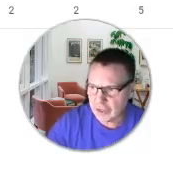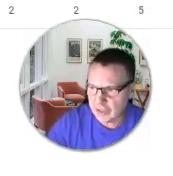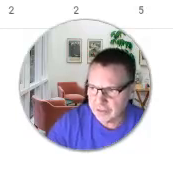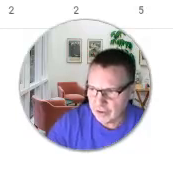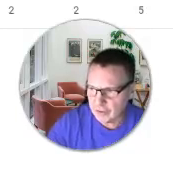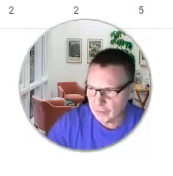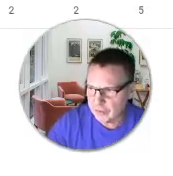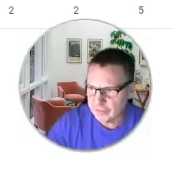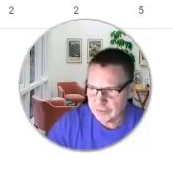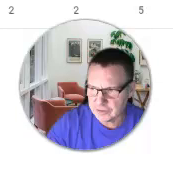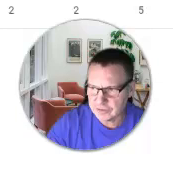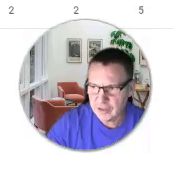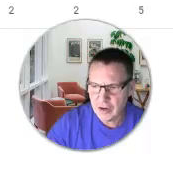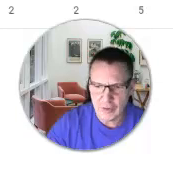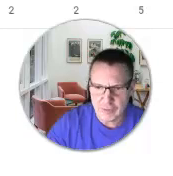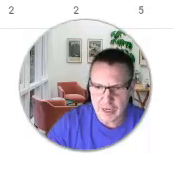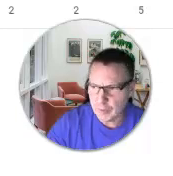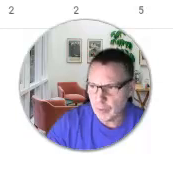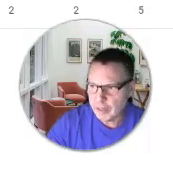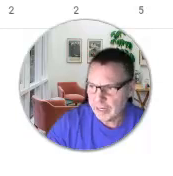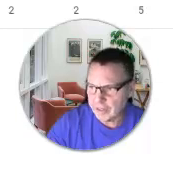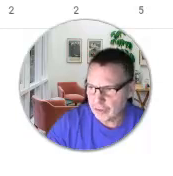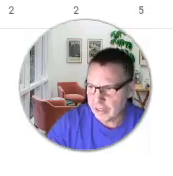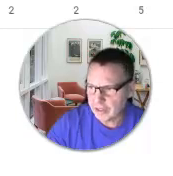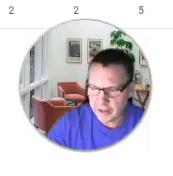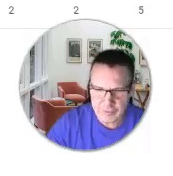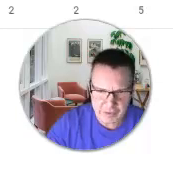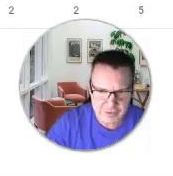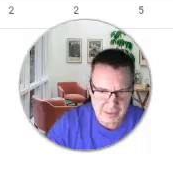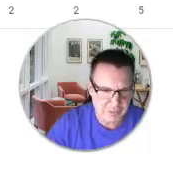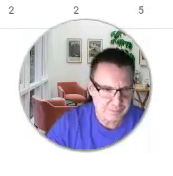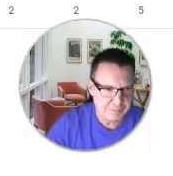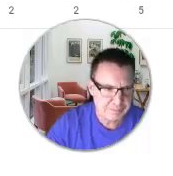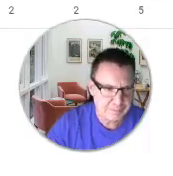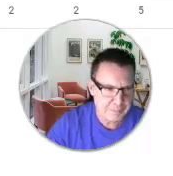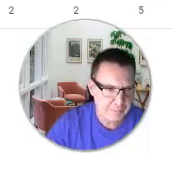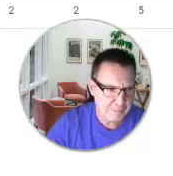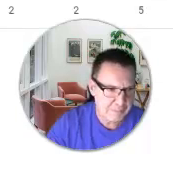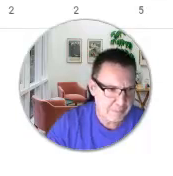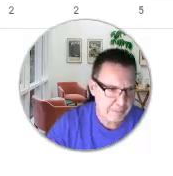Links to guidance notes on these features are available in the training guide for this session.